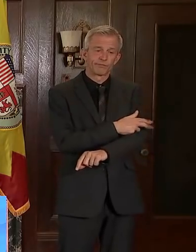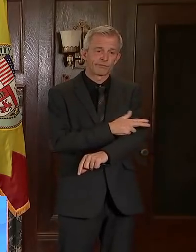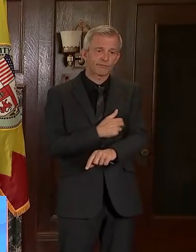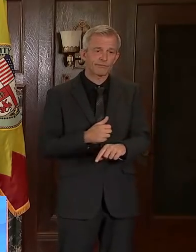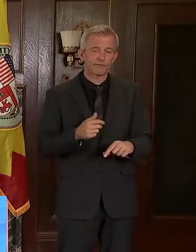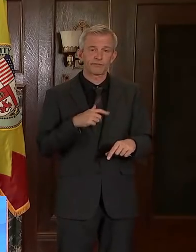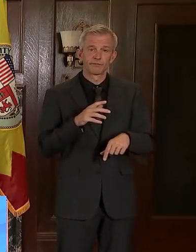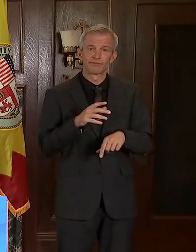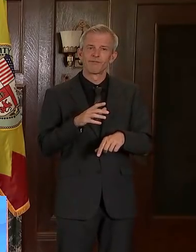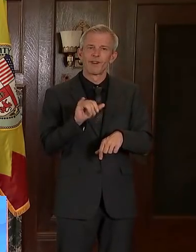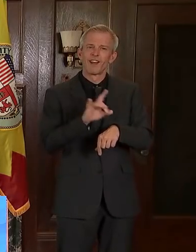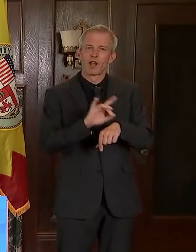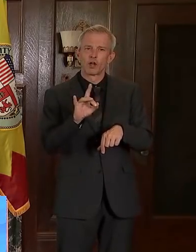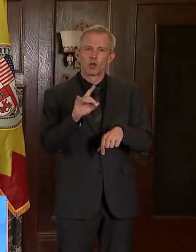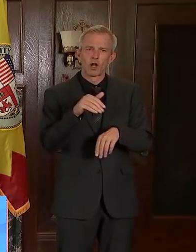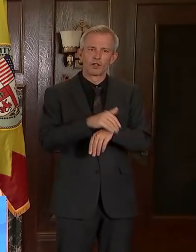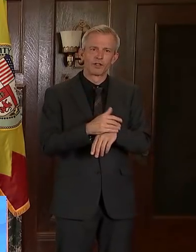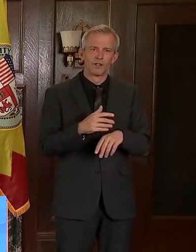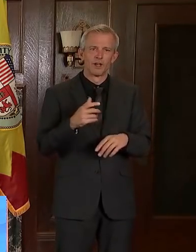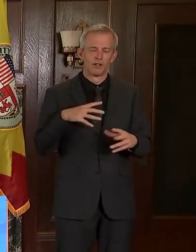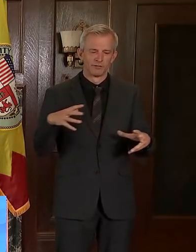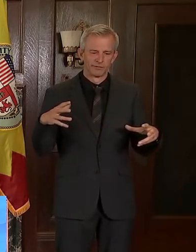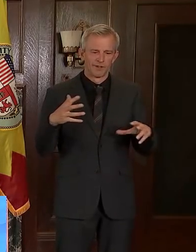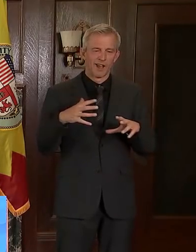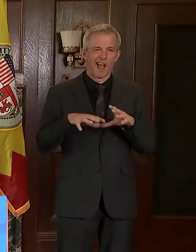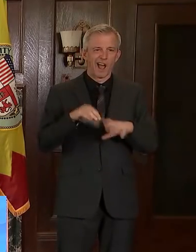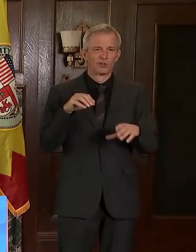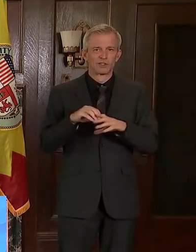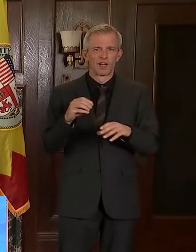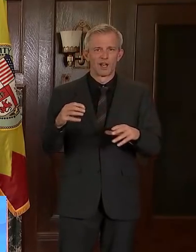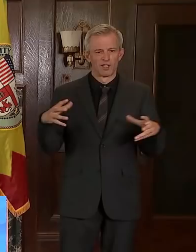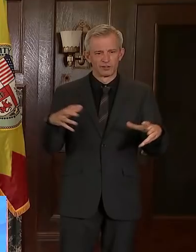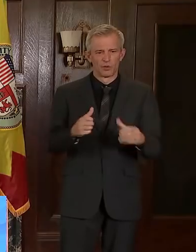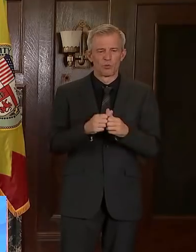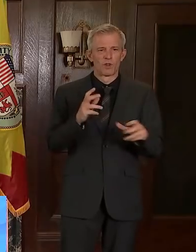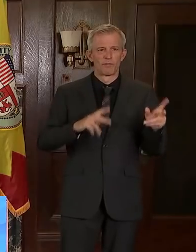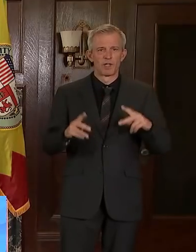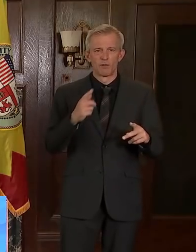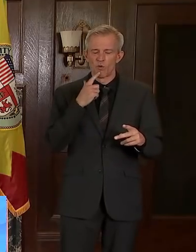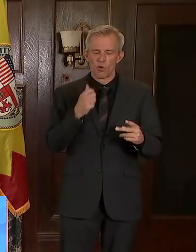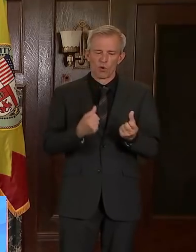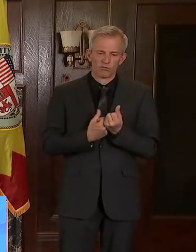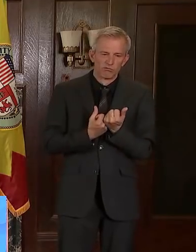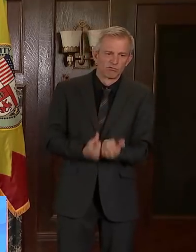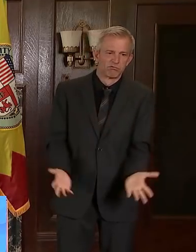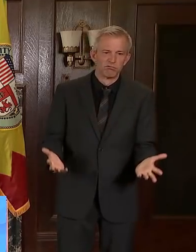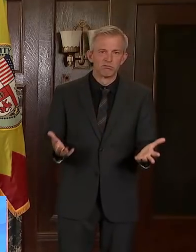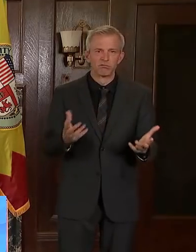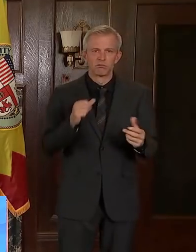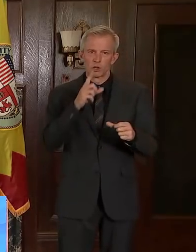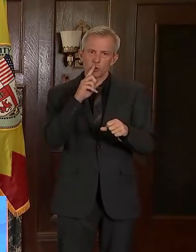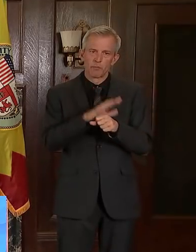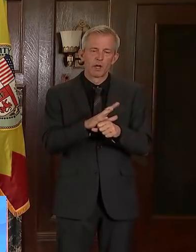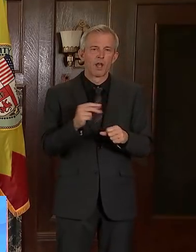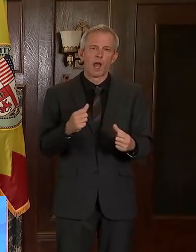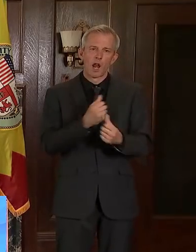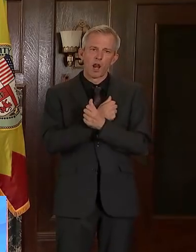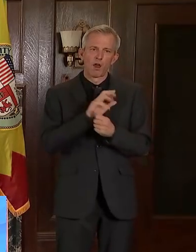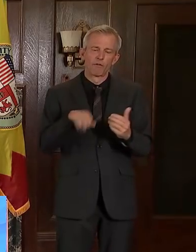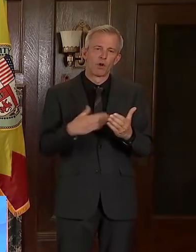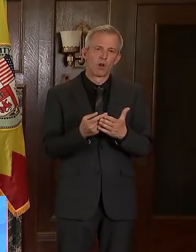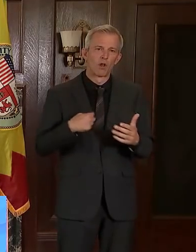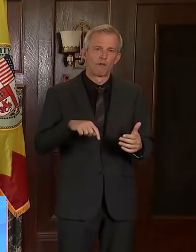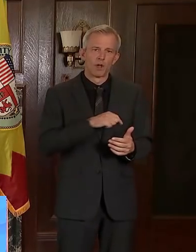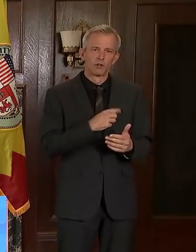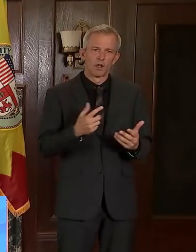outside the emergency room with folks that are tired, but committed and loving of all of us, I want you to know how much